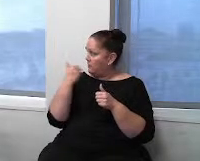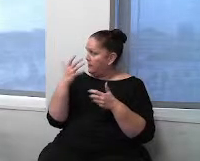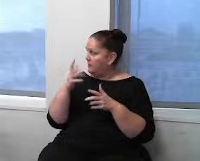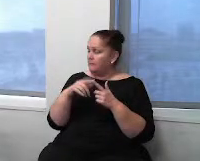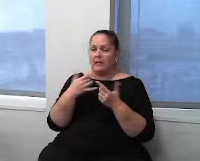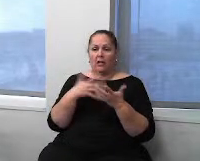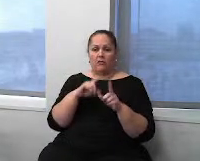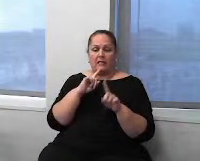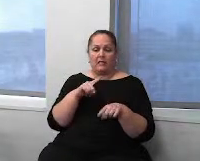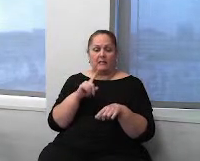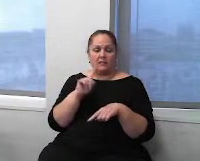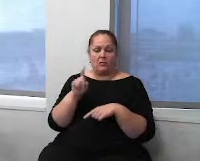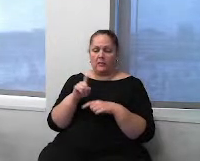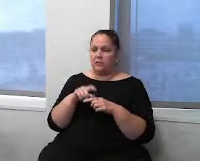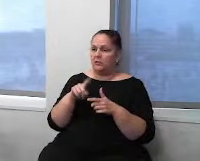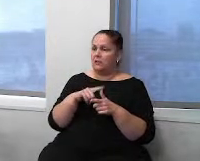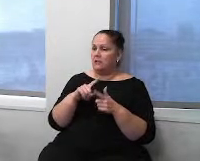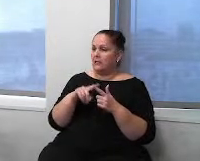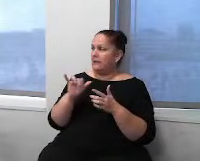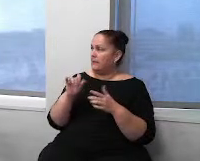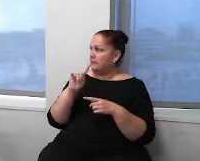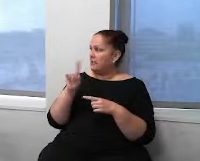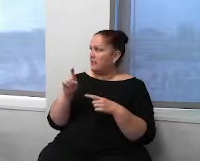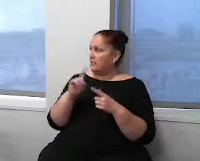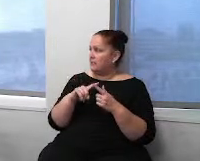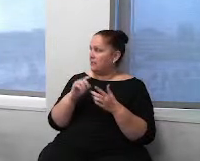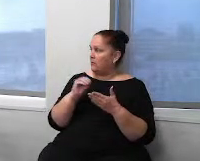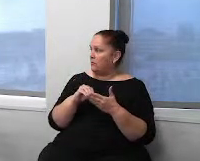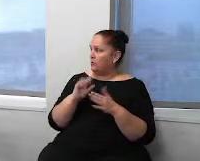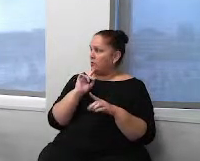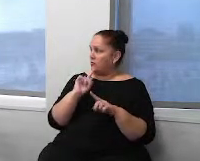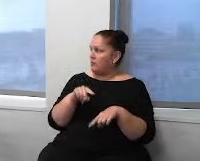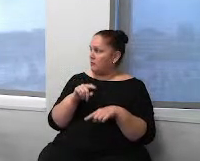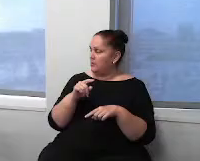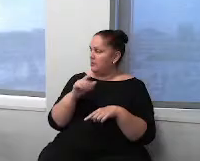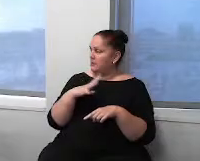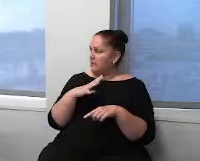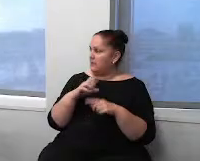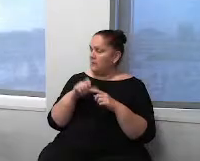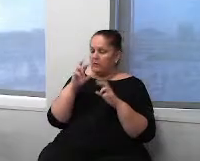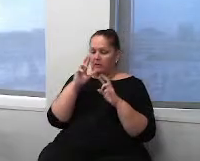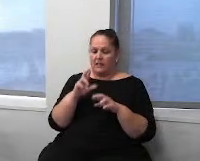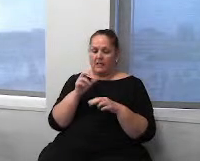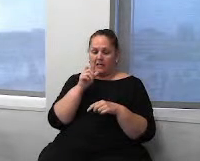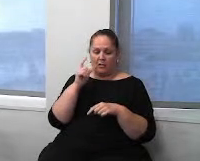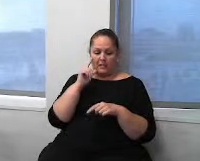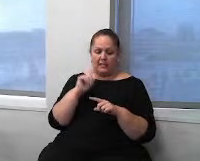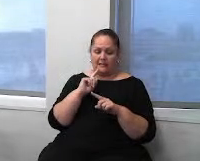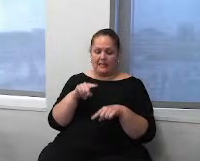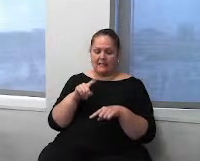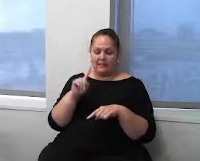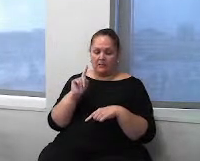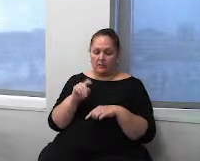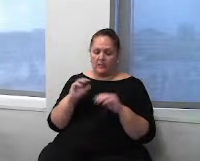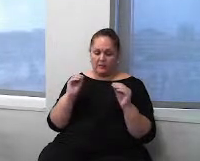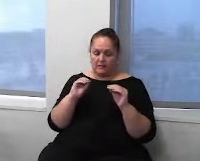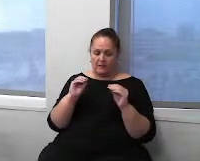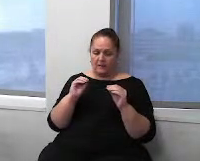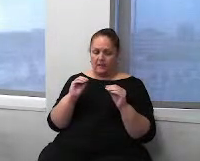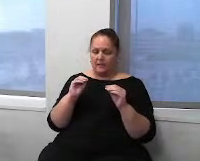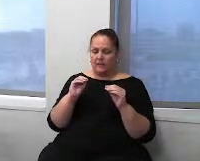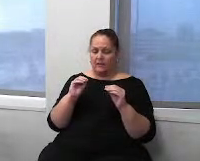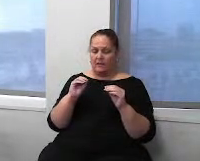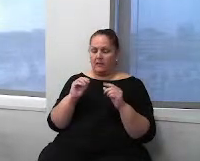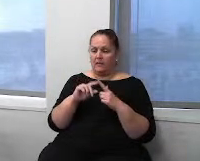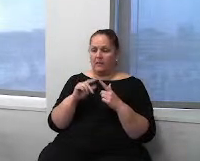think you've done your best? I already answered the question. Okay, well, then that's the answer you have to put in your brief, sir. okay, well, respectfully, I don't think he has answered the